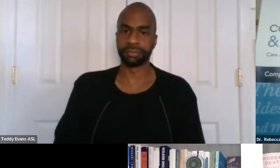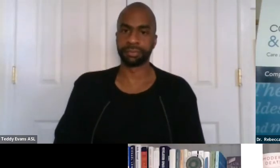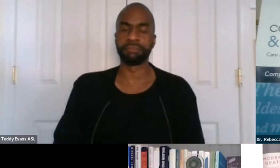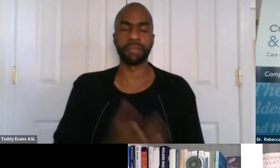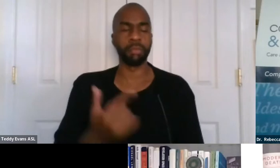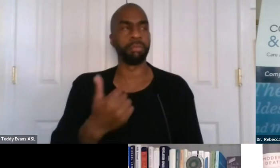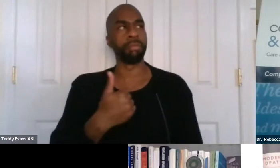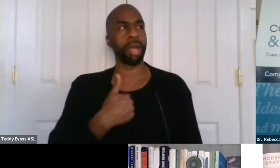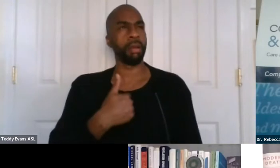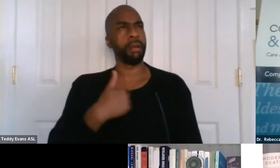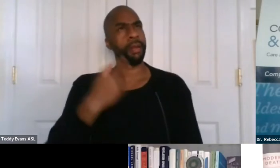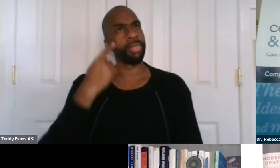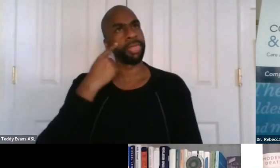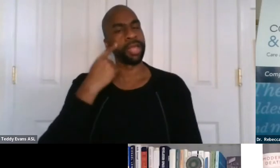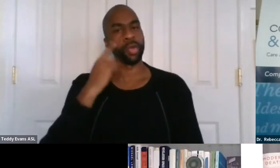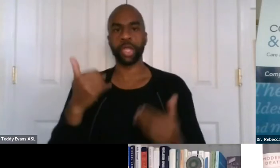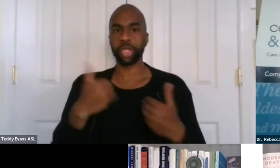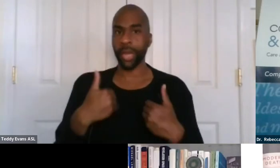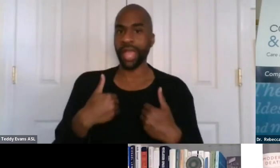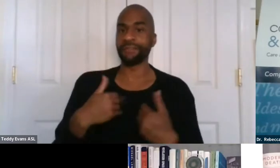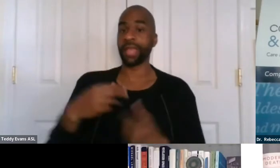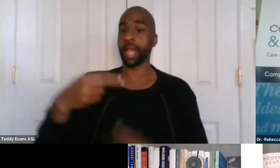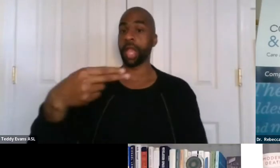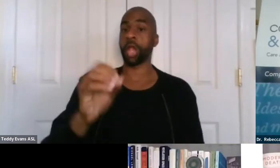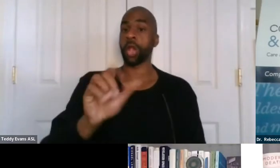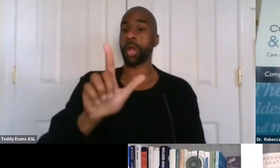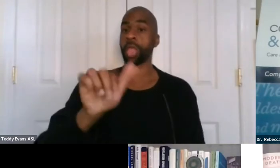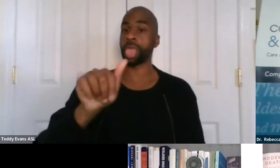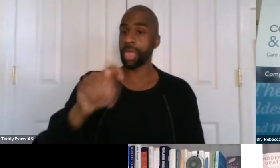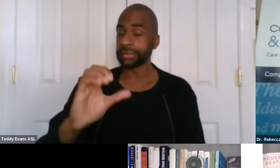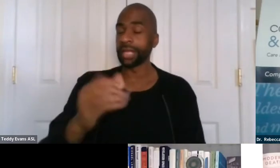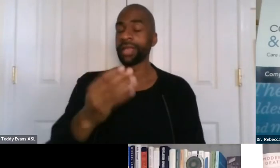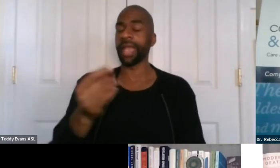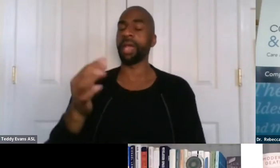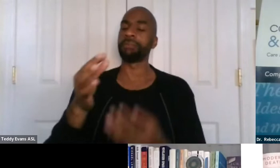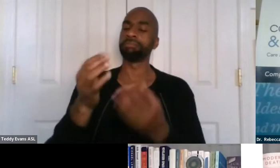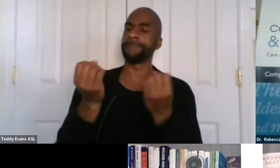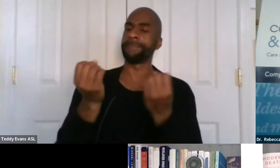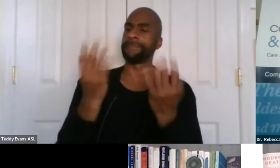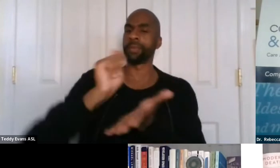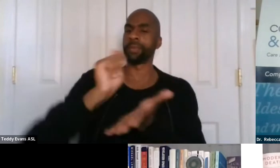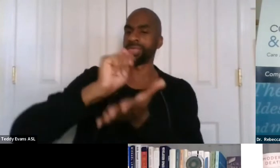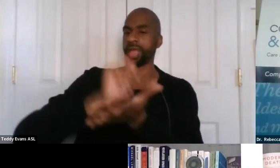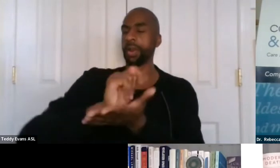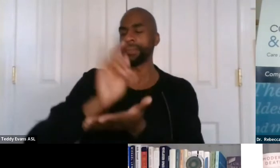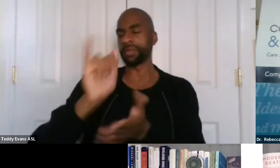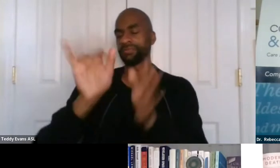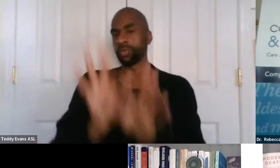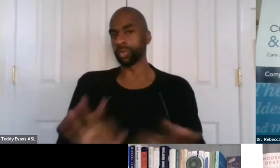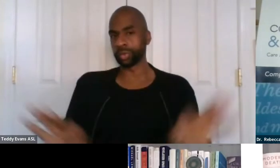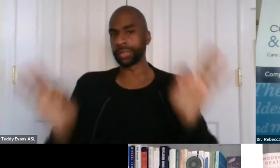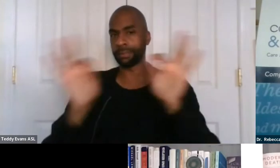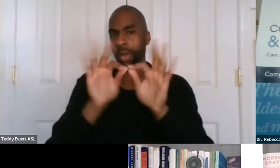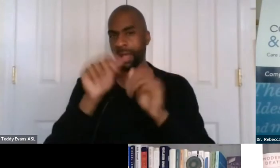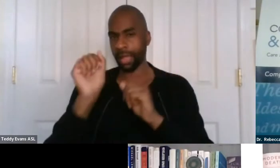that having a holistic and multidisciplinary approach towards pain is the essential. And even though for